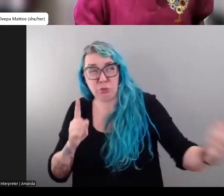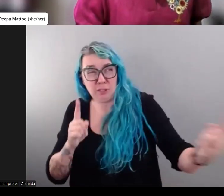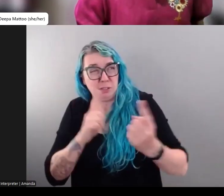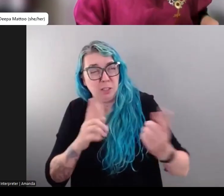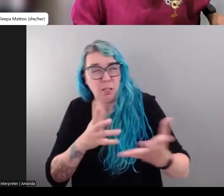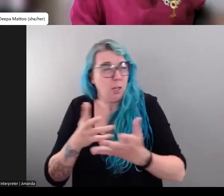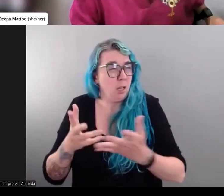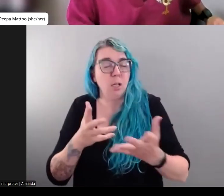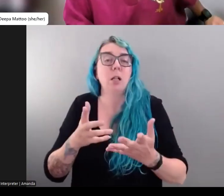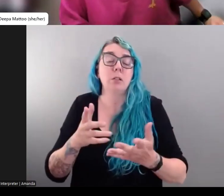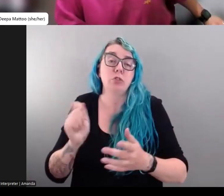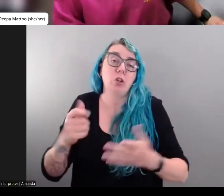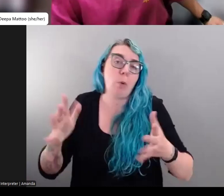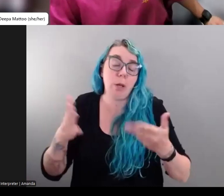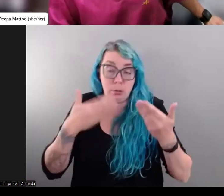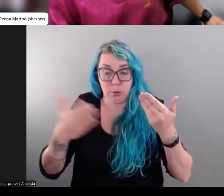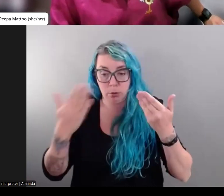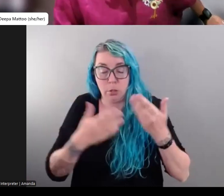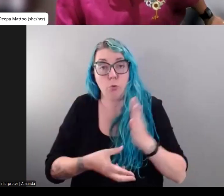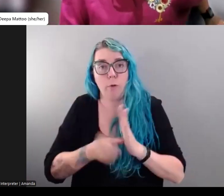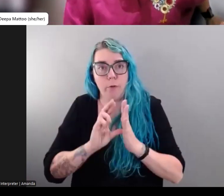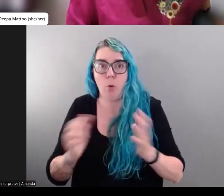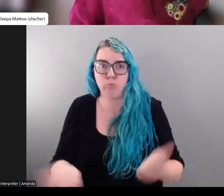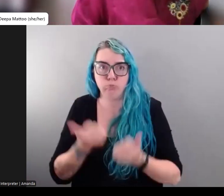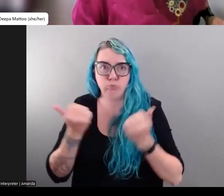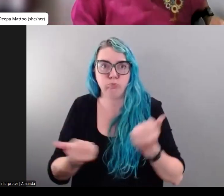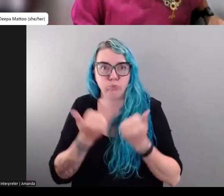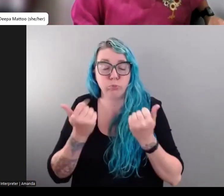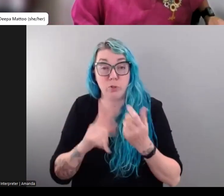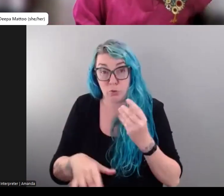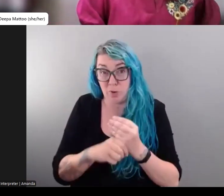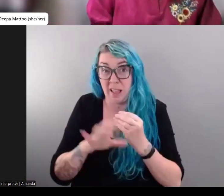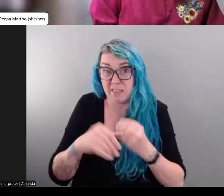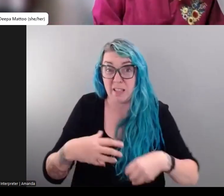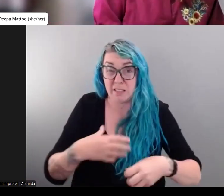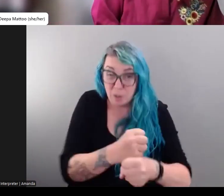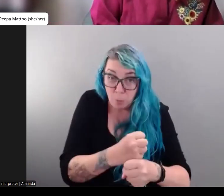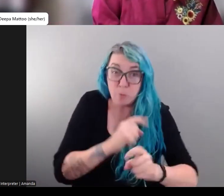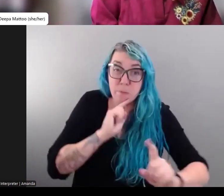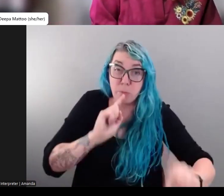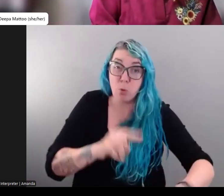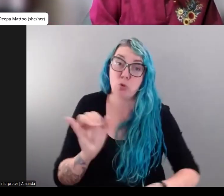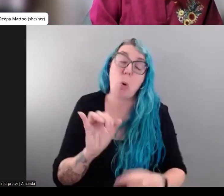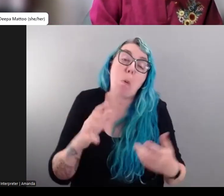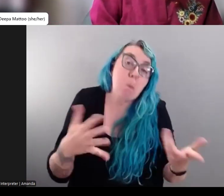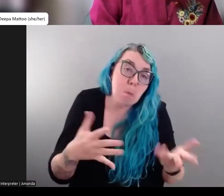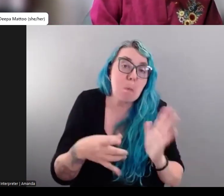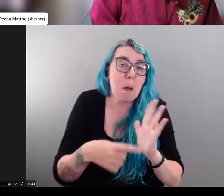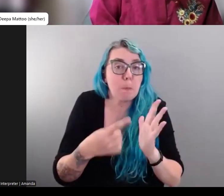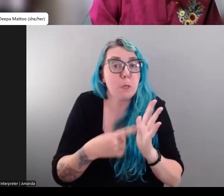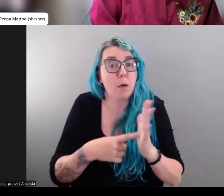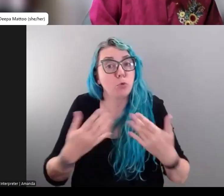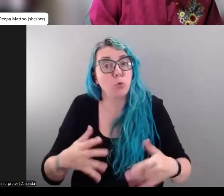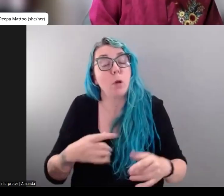And happy to go back to the agency that informed us of their utilization. And if we get any more